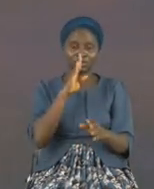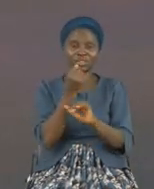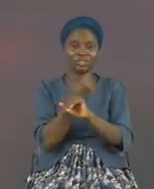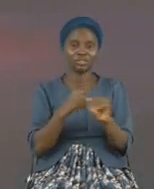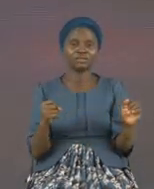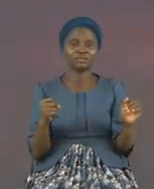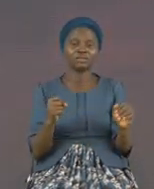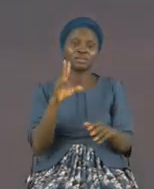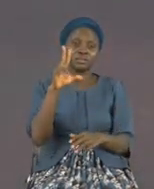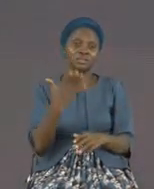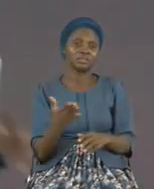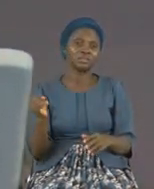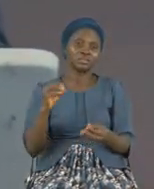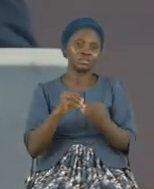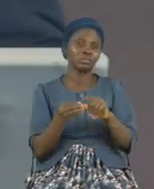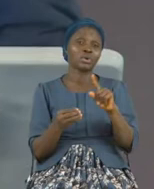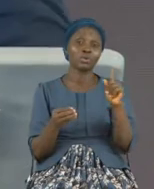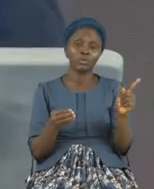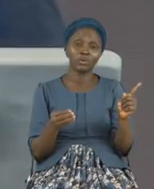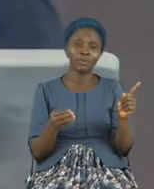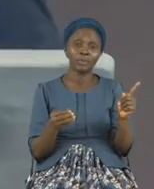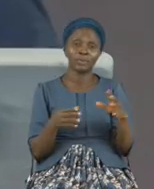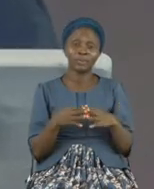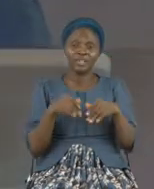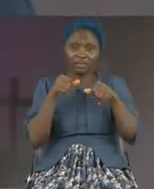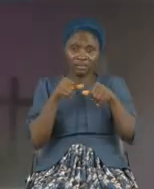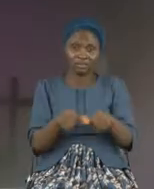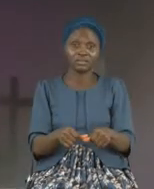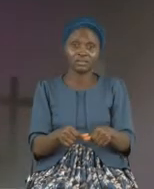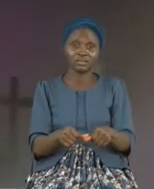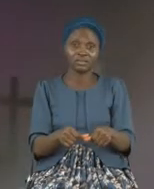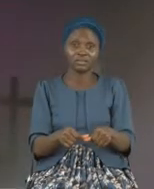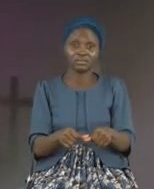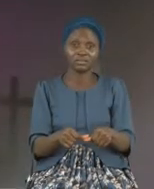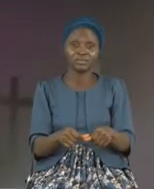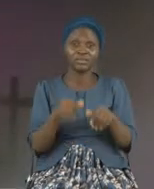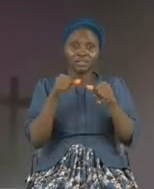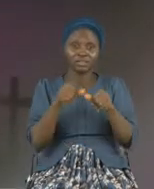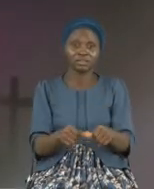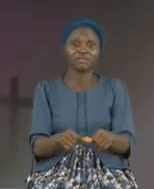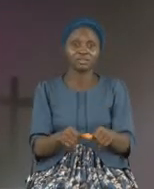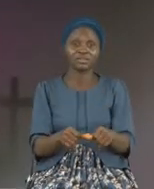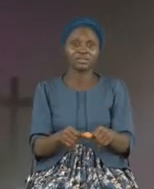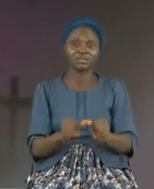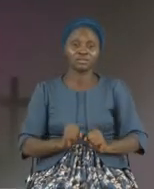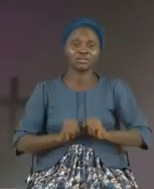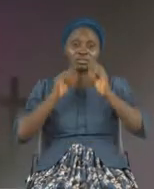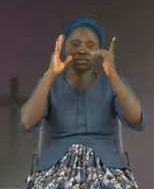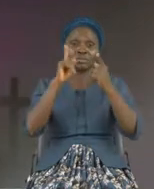things. Number one, steadfastness or steadfast commitment to the